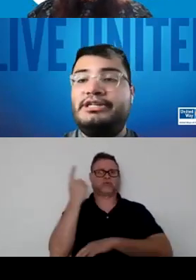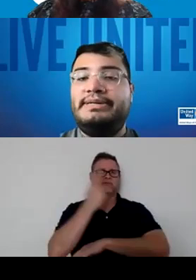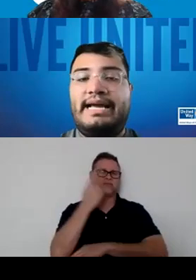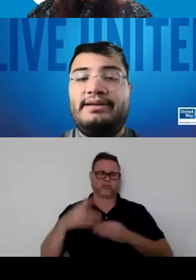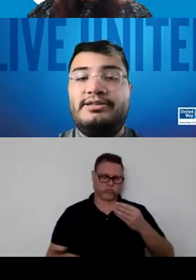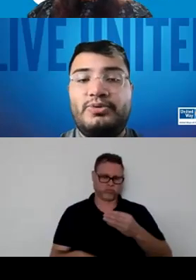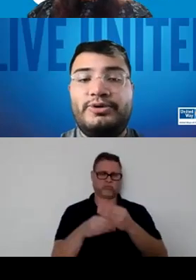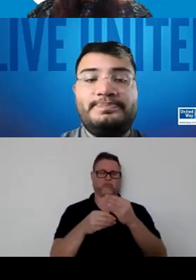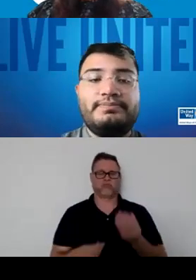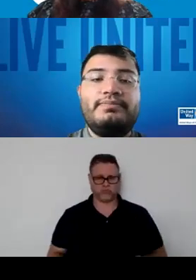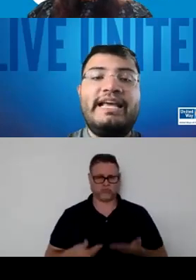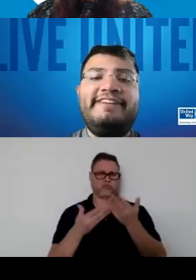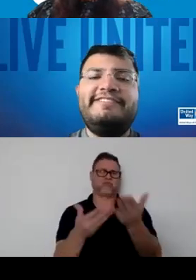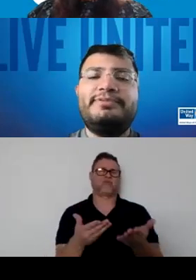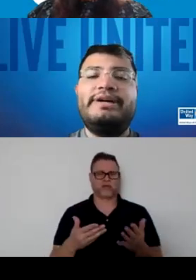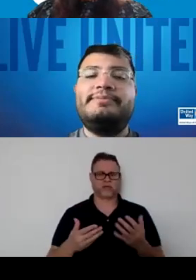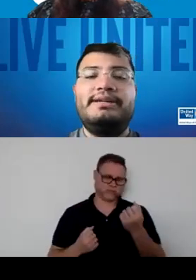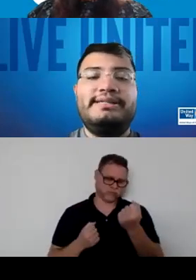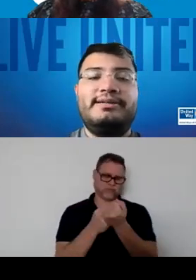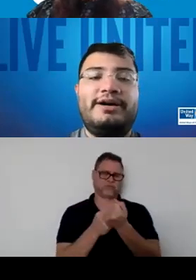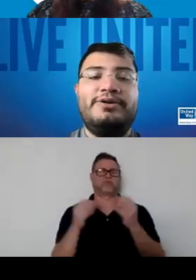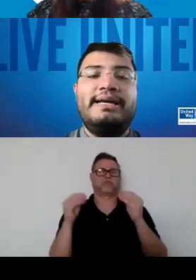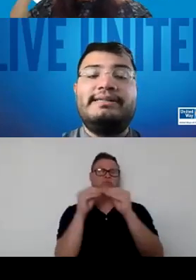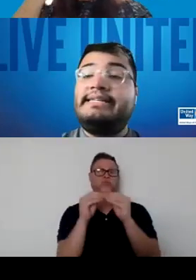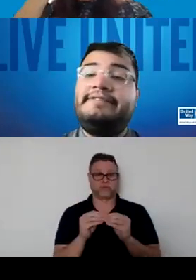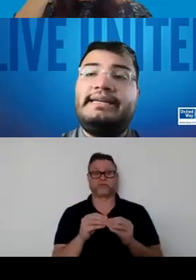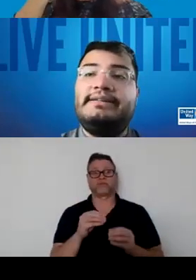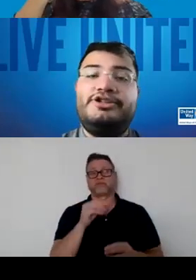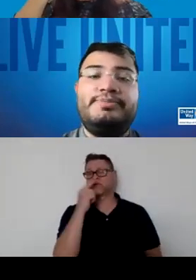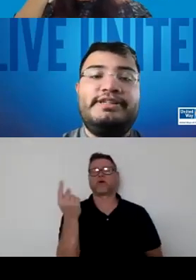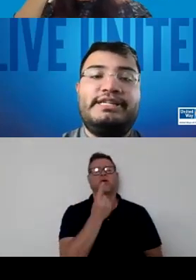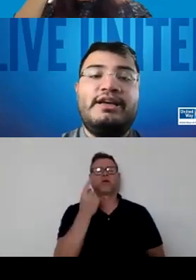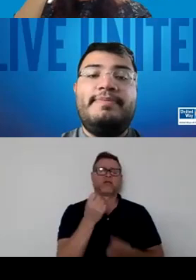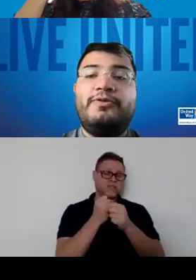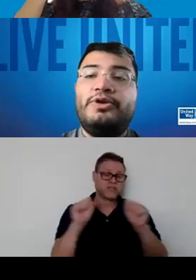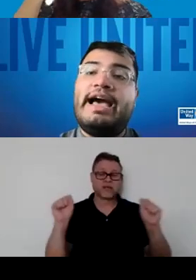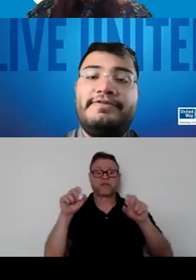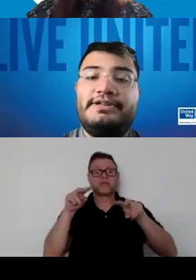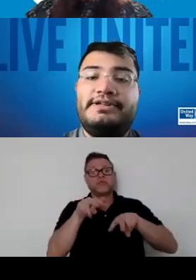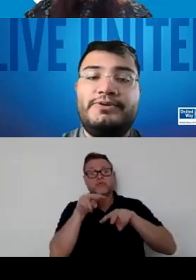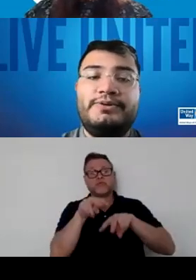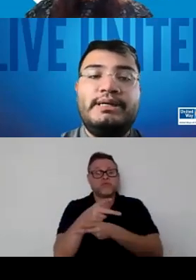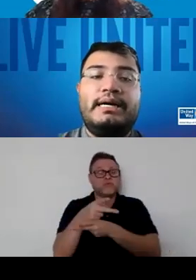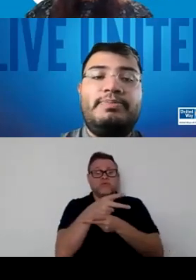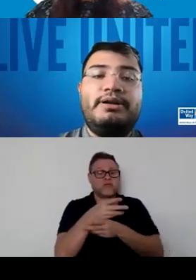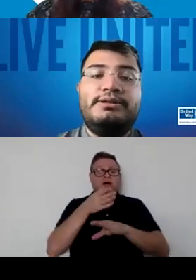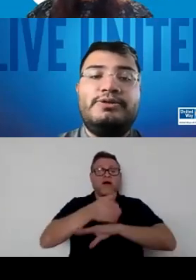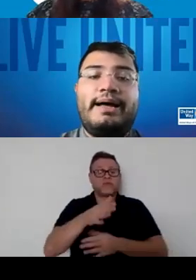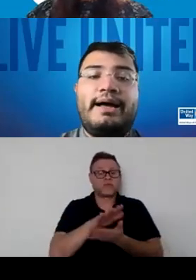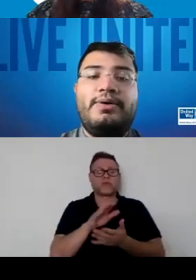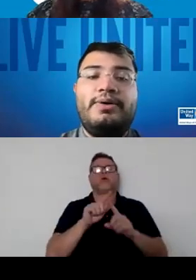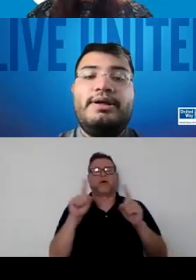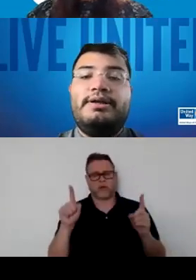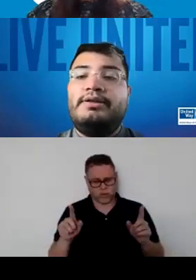additional enrichment and support. Effective programs aren't just about safety and supervision before and after school, but